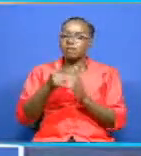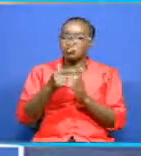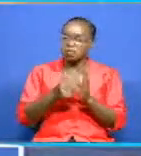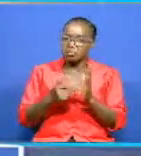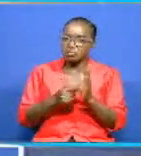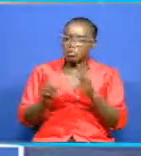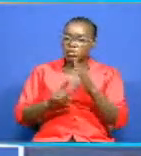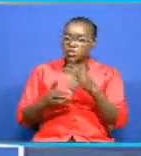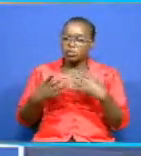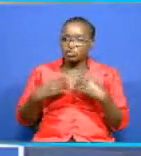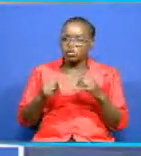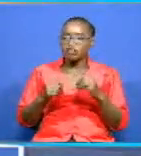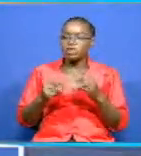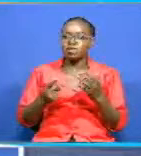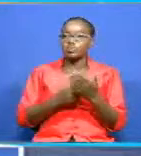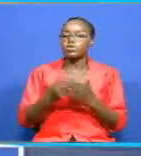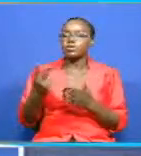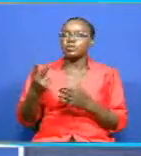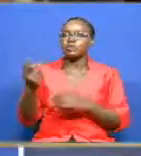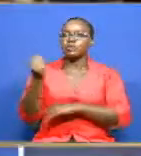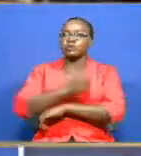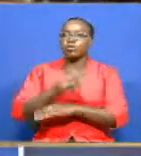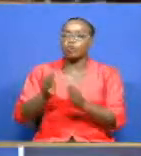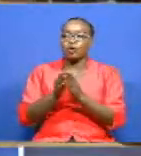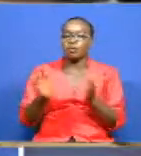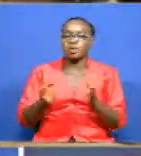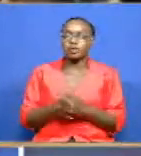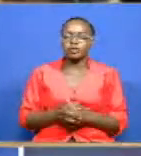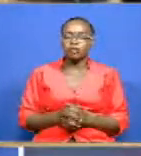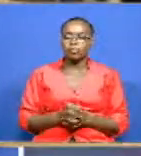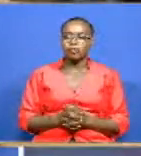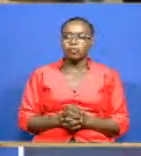Health in the second week of schools reopening.